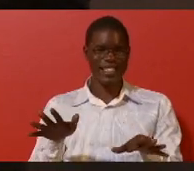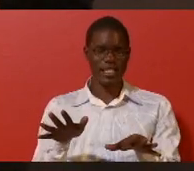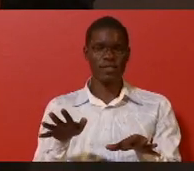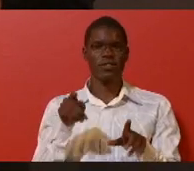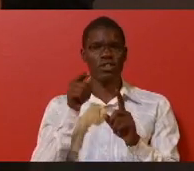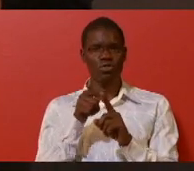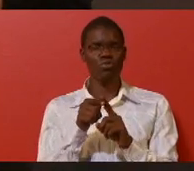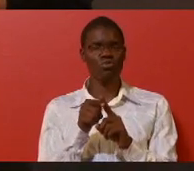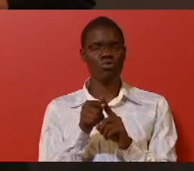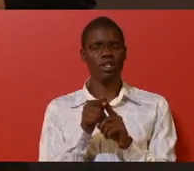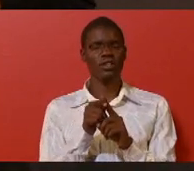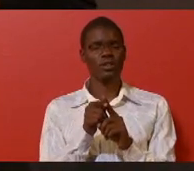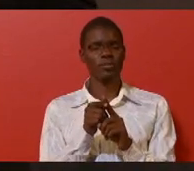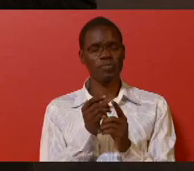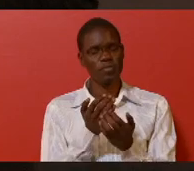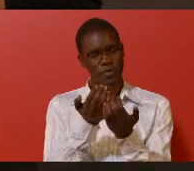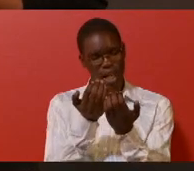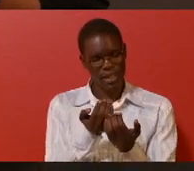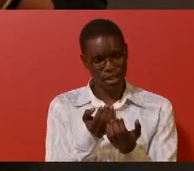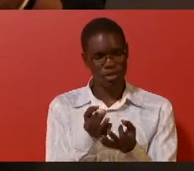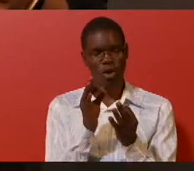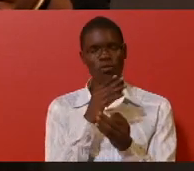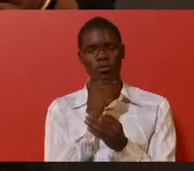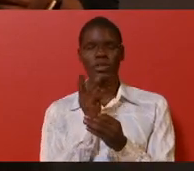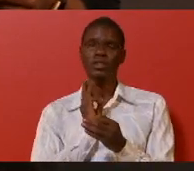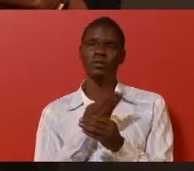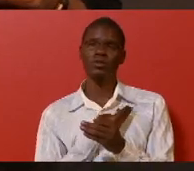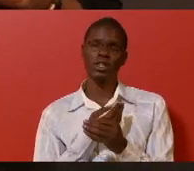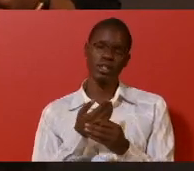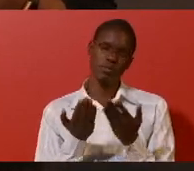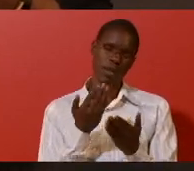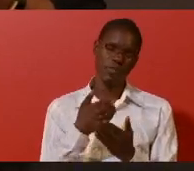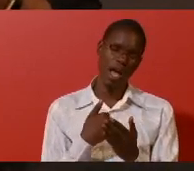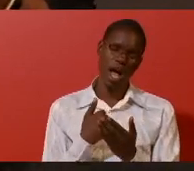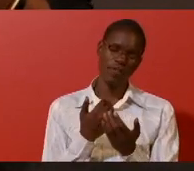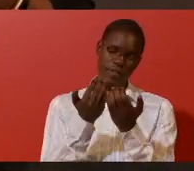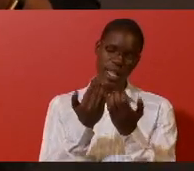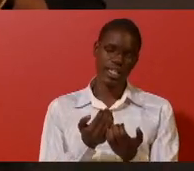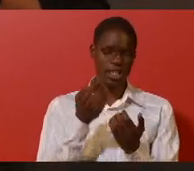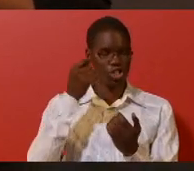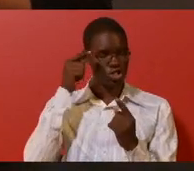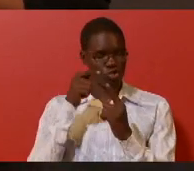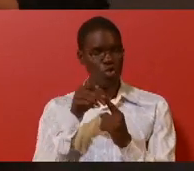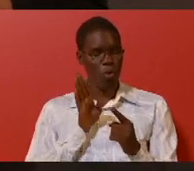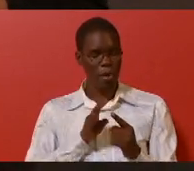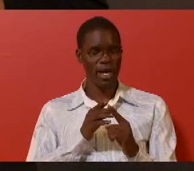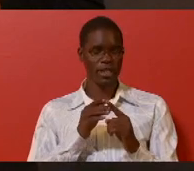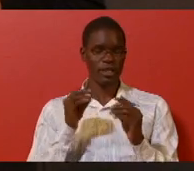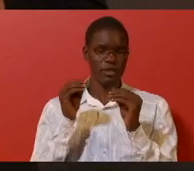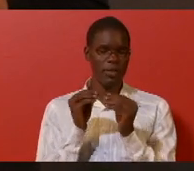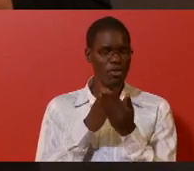of their men. Because while we might be able to get those needs met by our mother, our sister,